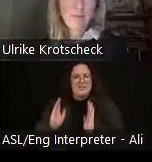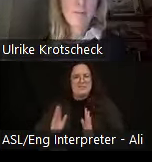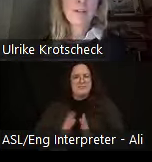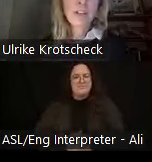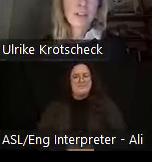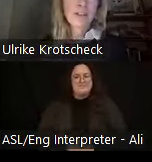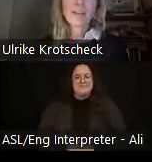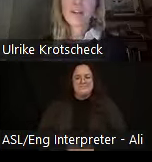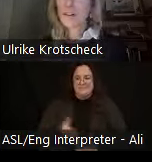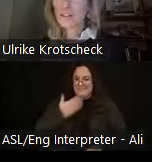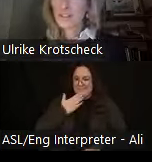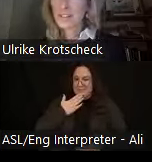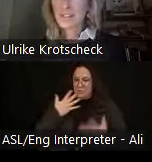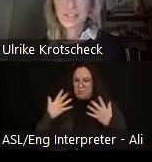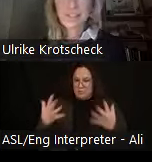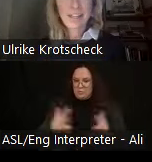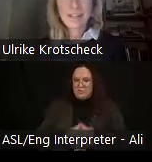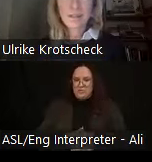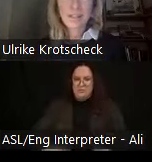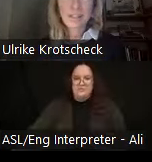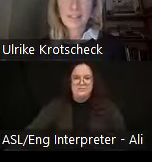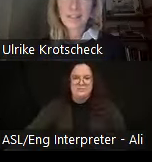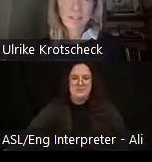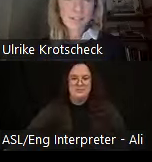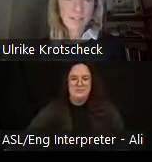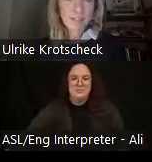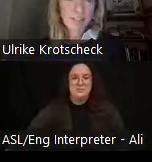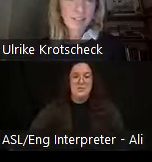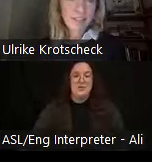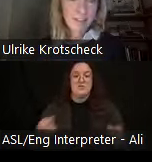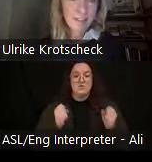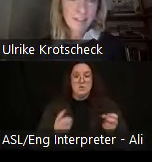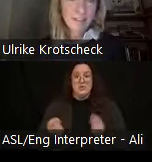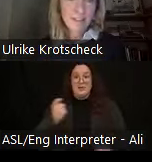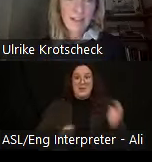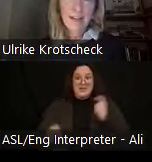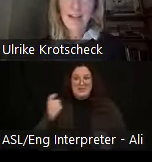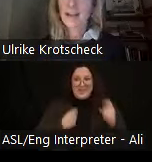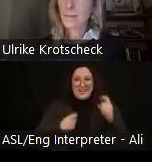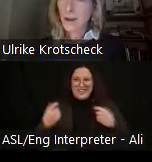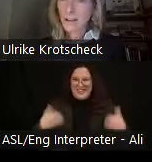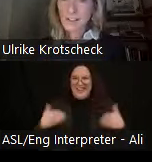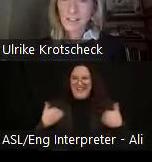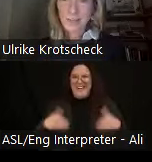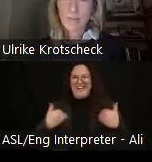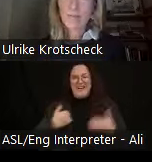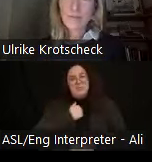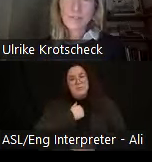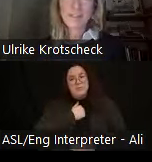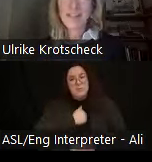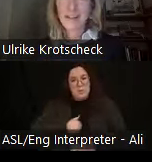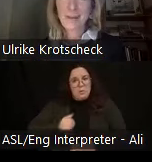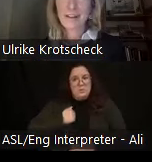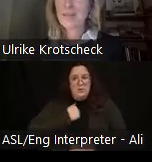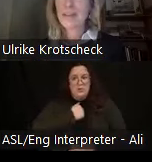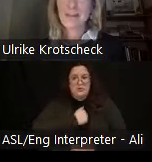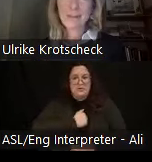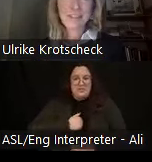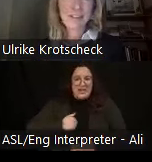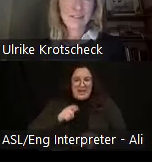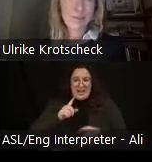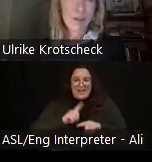Thank you very much. There are still just increasing questions in the chat, and I apologize profusely that I'm not